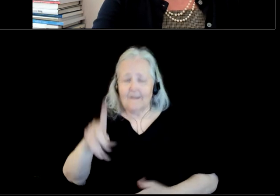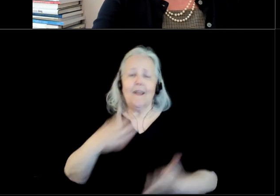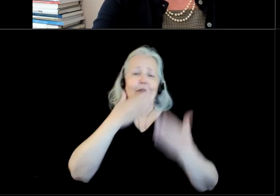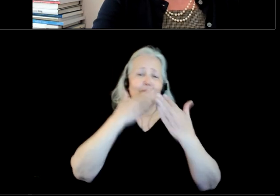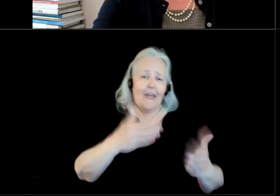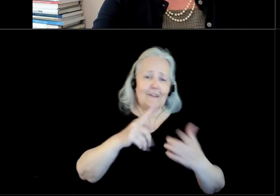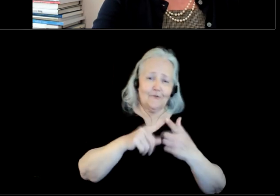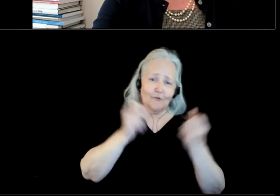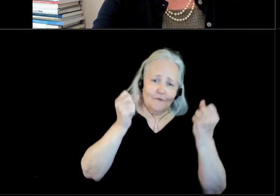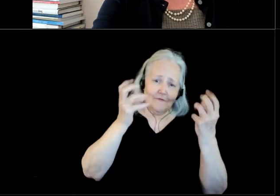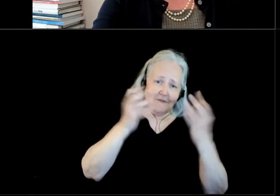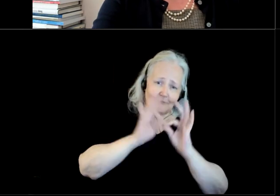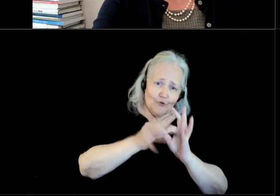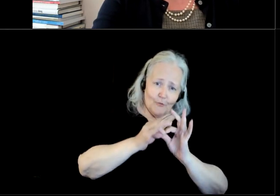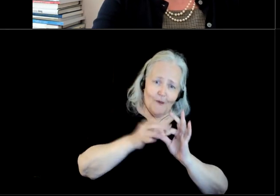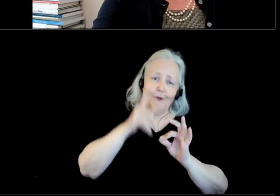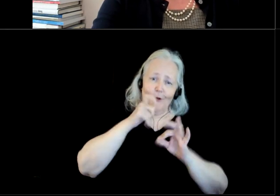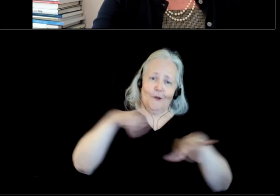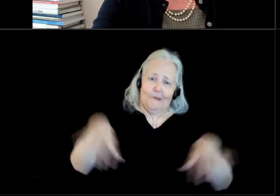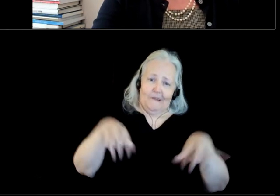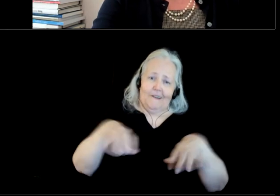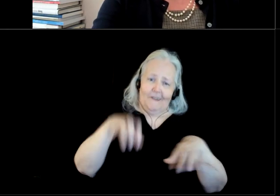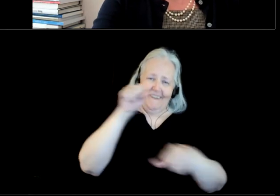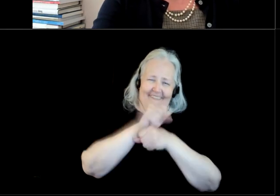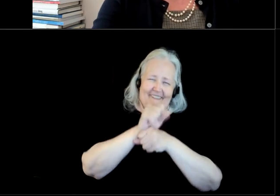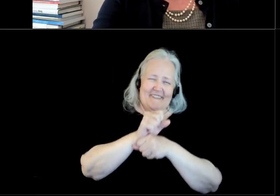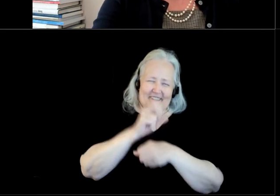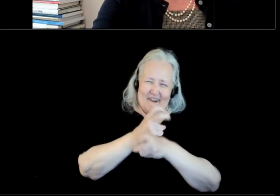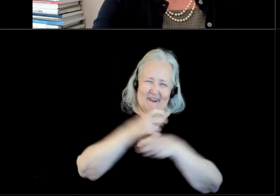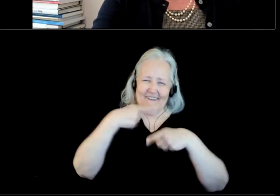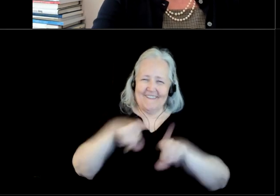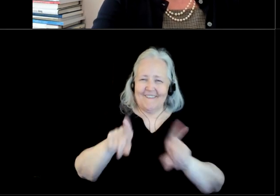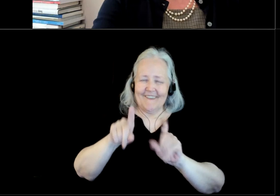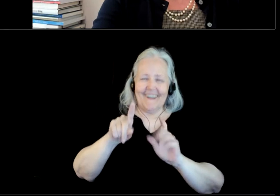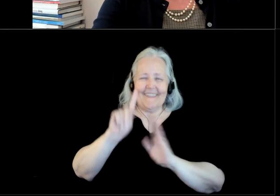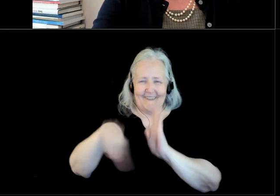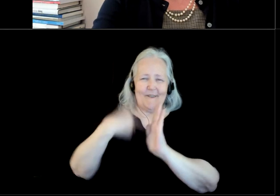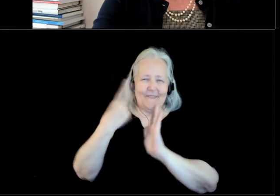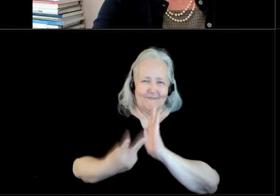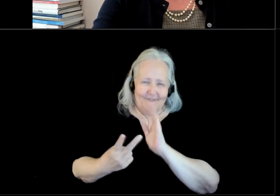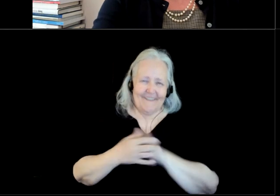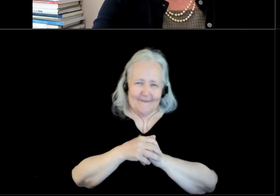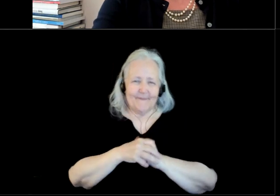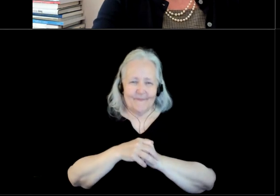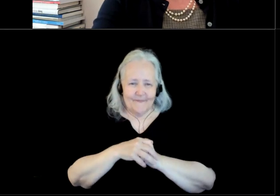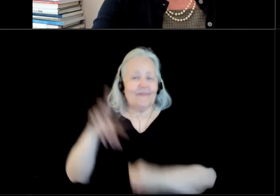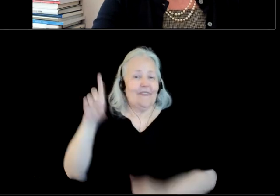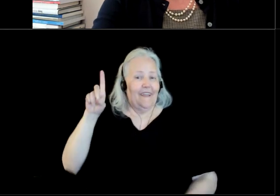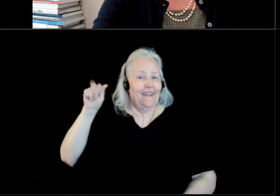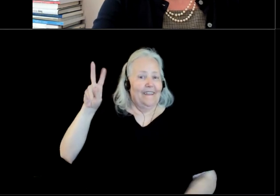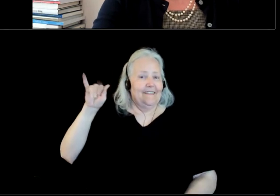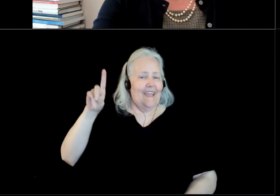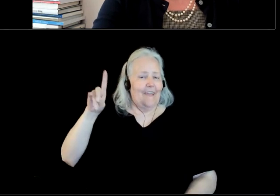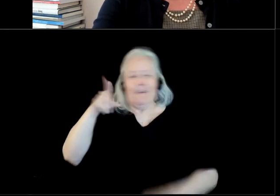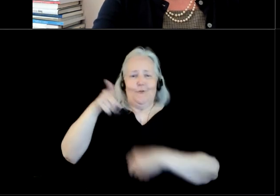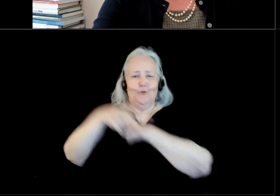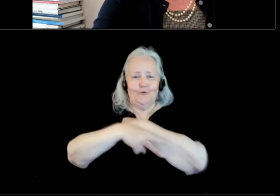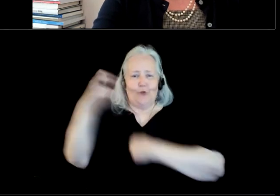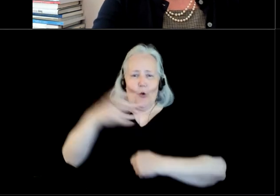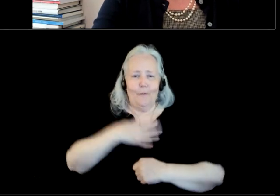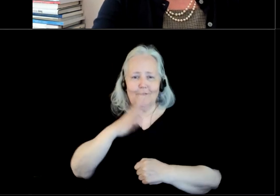who also worked very hard during this 90 minutes. And Andries, you took the words out of my mouth. Thank